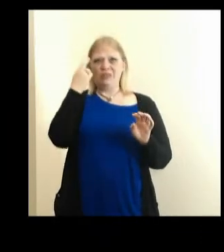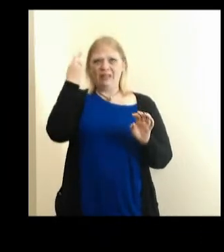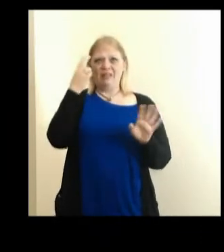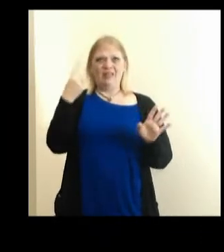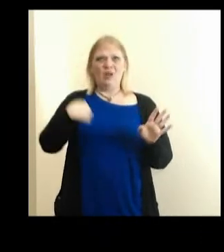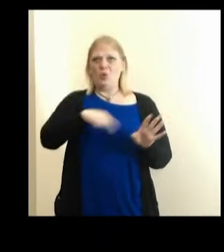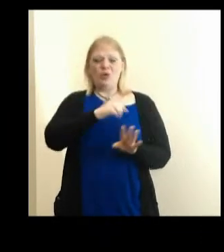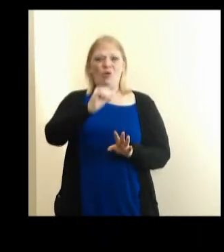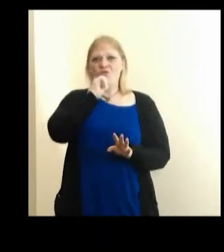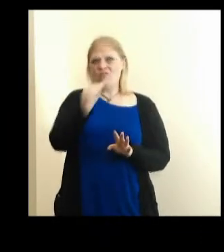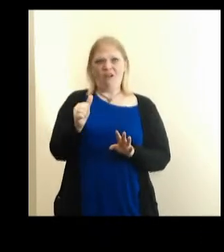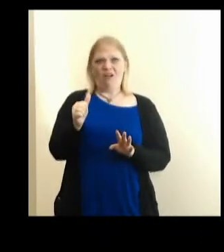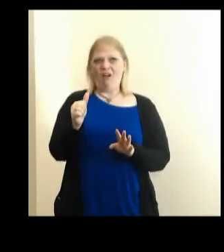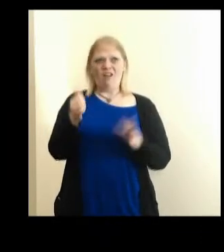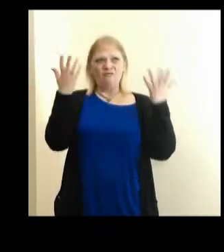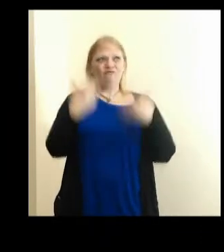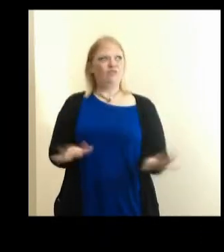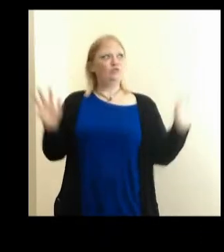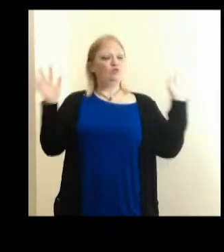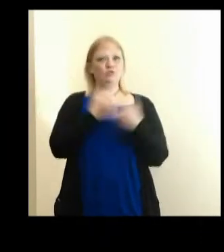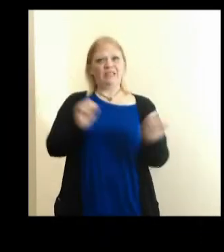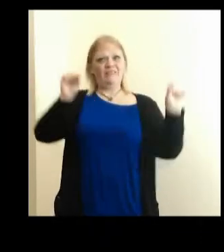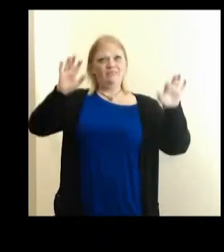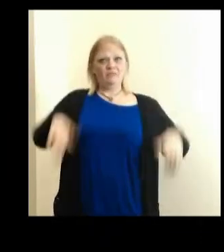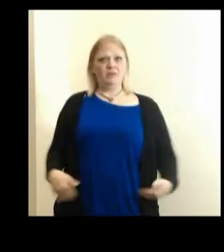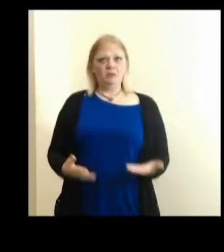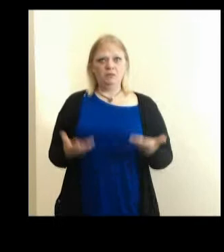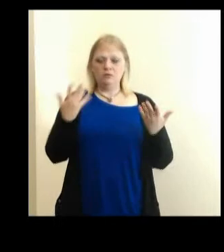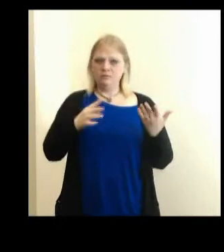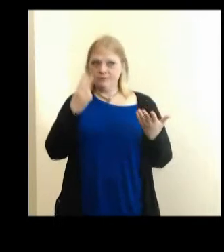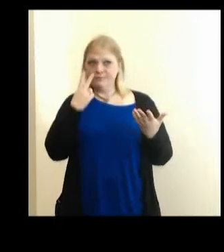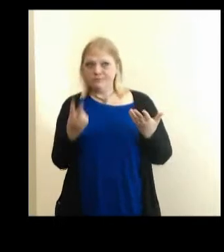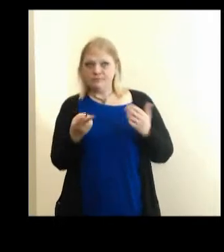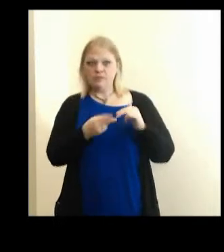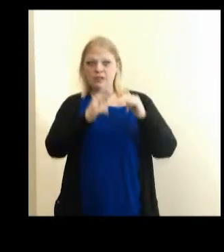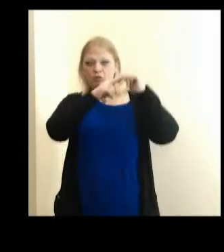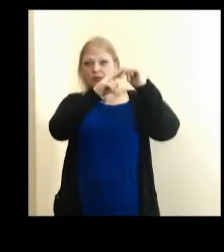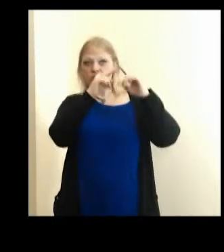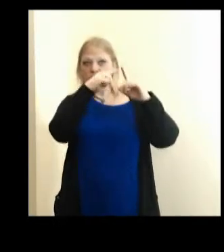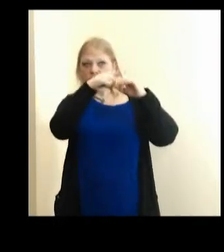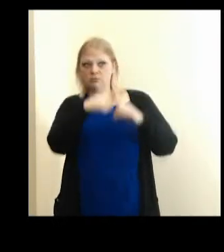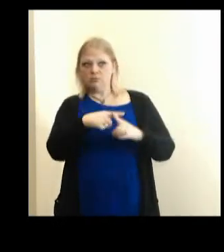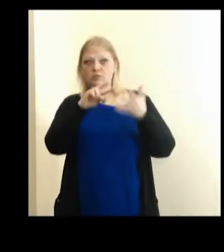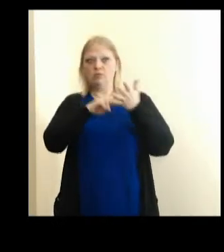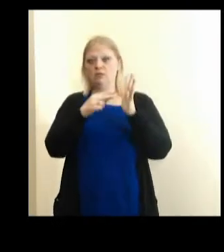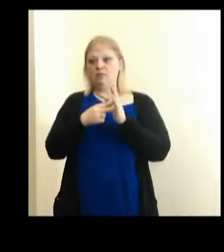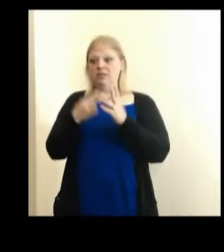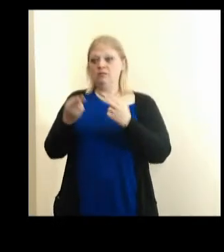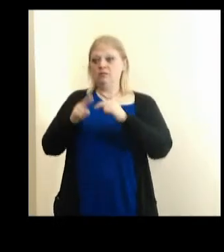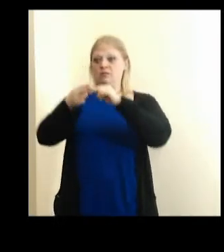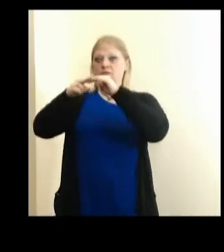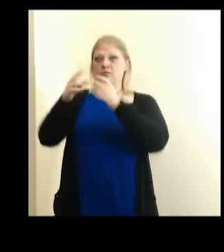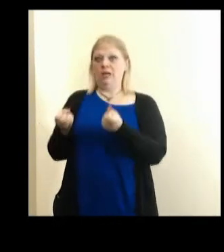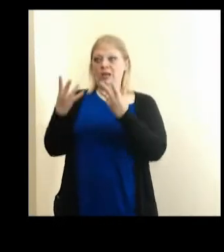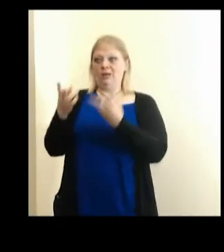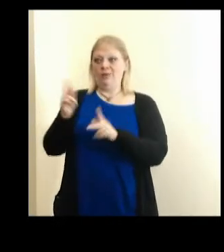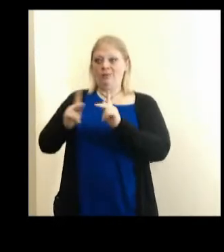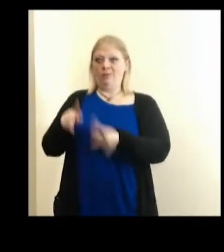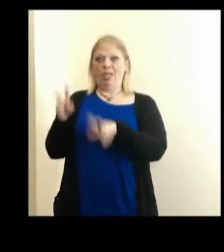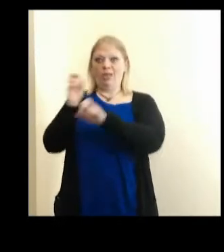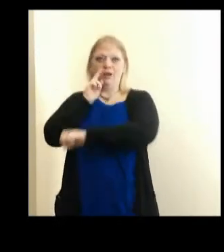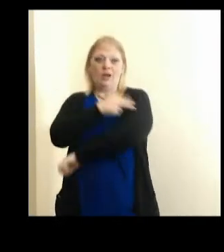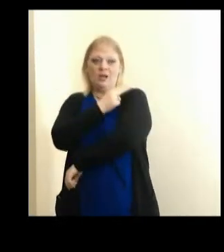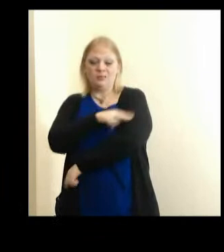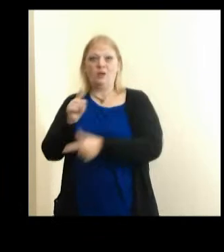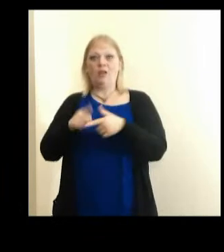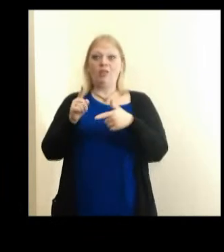out of the woods yet. That as we've been seeing, increase in cases results in an increase in hospitalization and eventually results